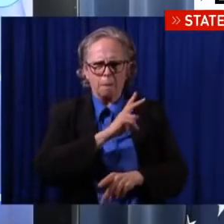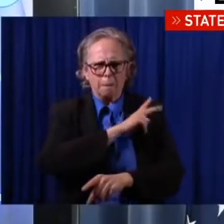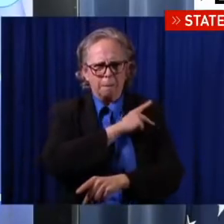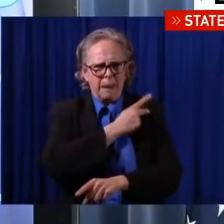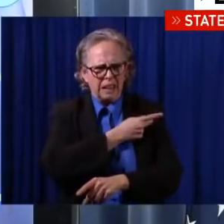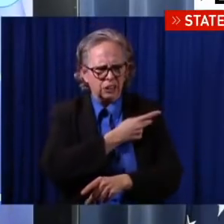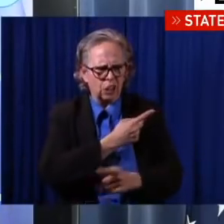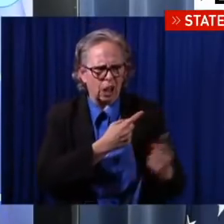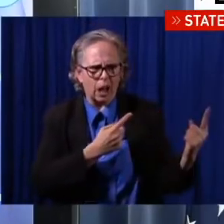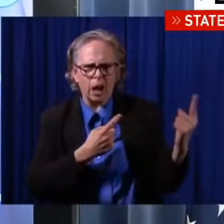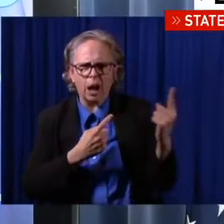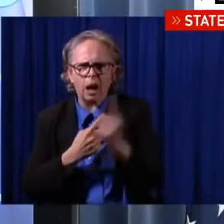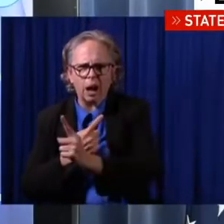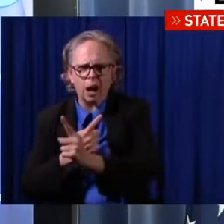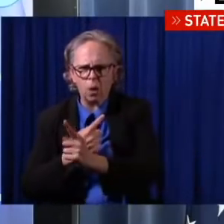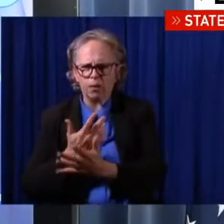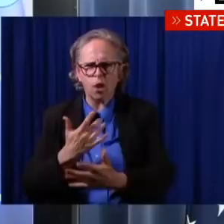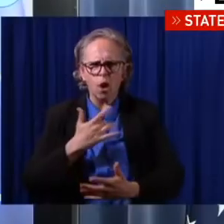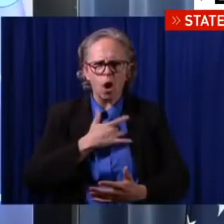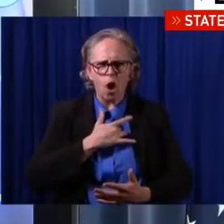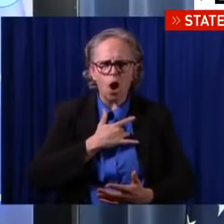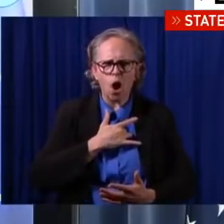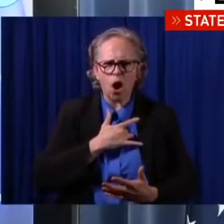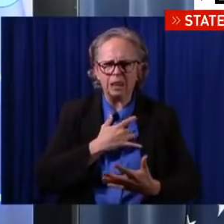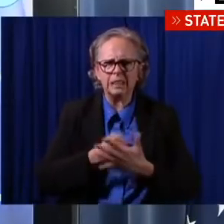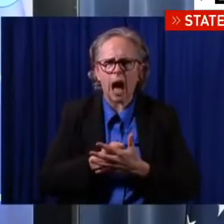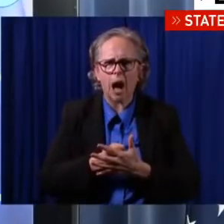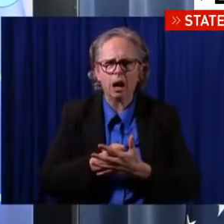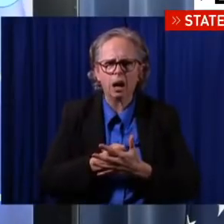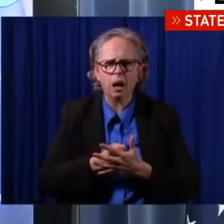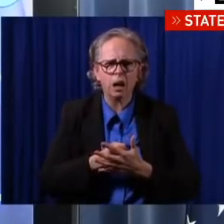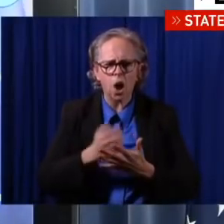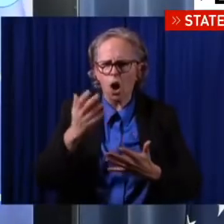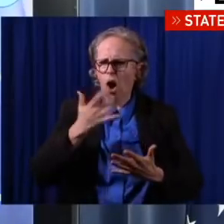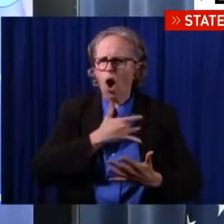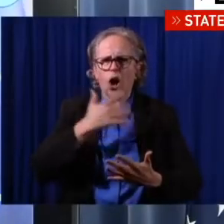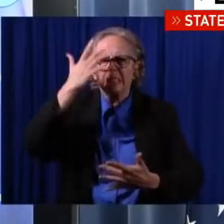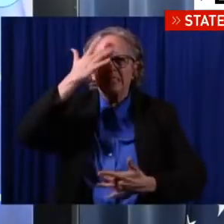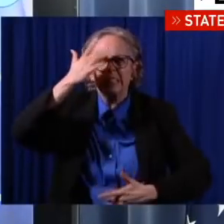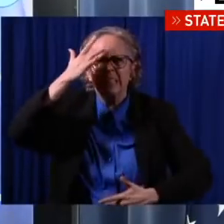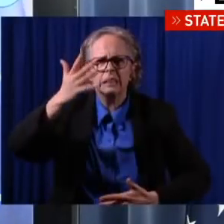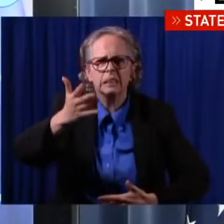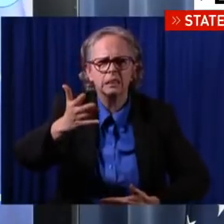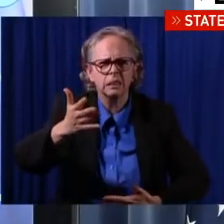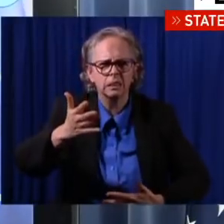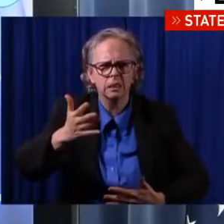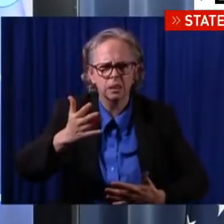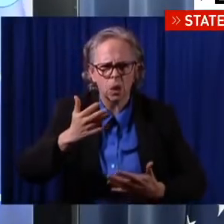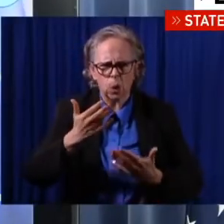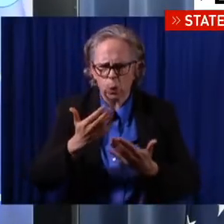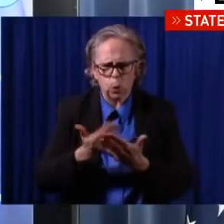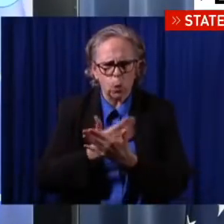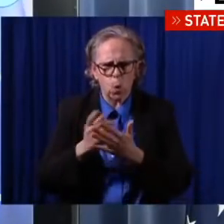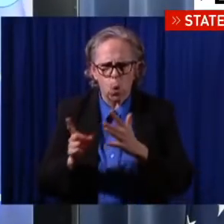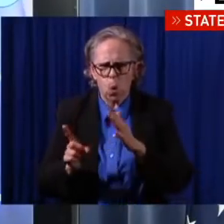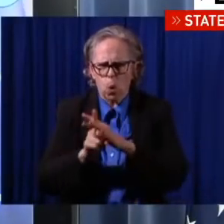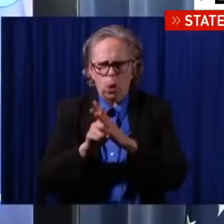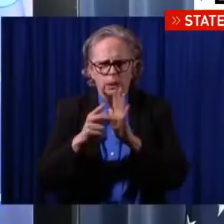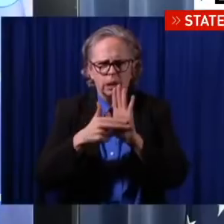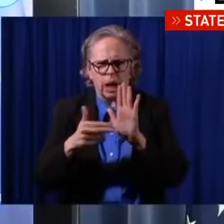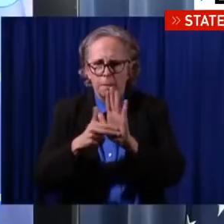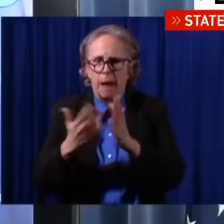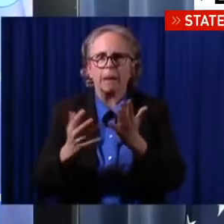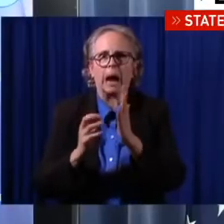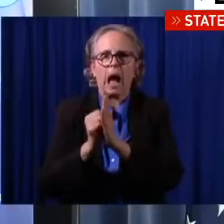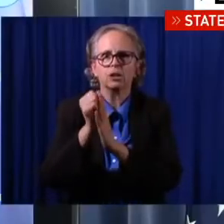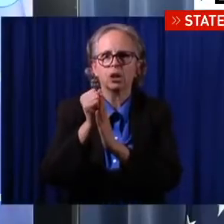of cardiovascular disease, heart attacks, and particularly with newly diagnosed cancers. What we know for a fact that those diseases have